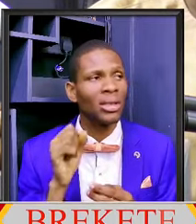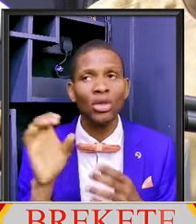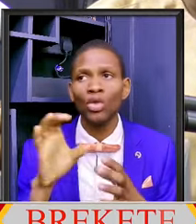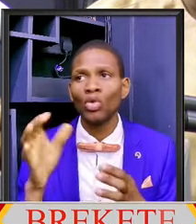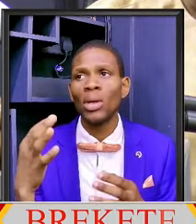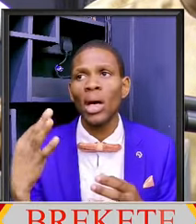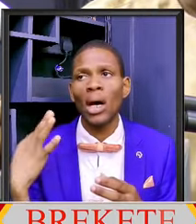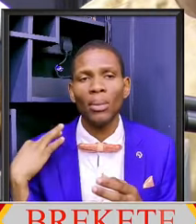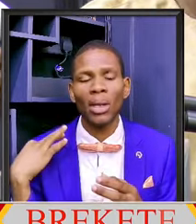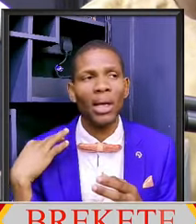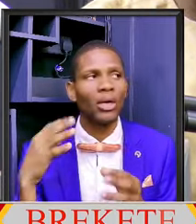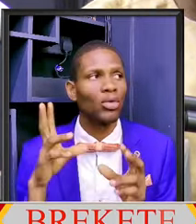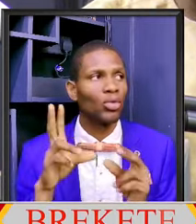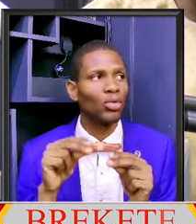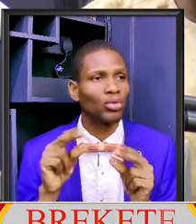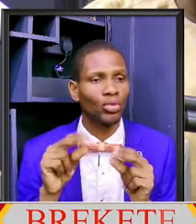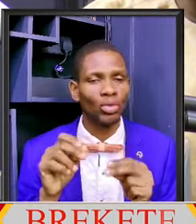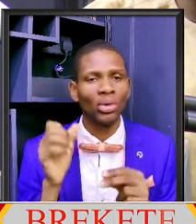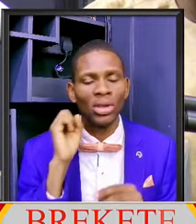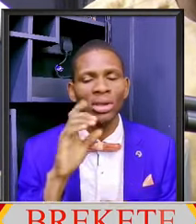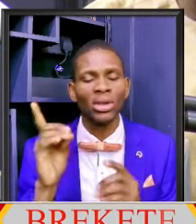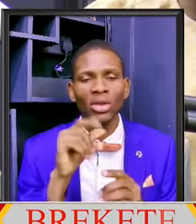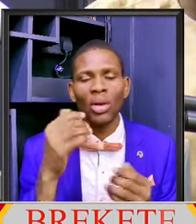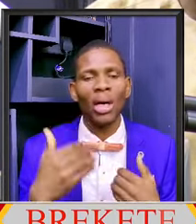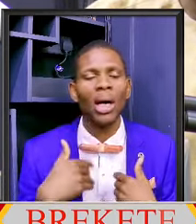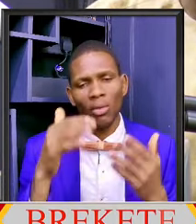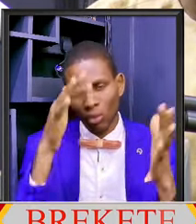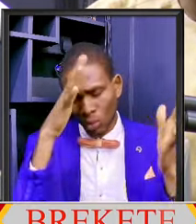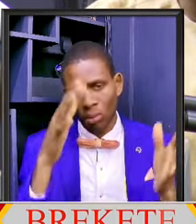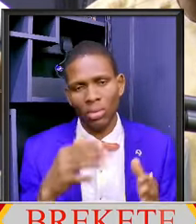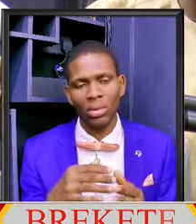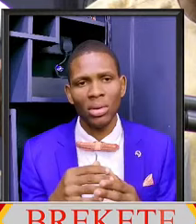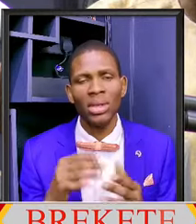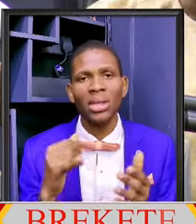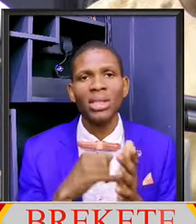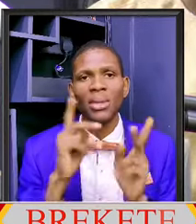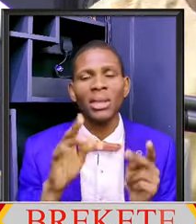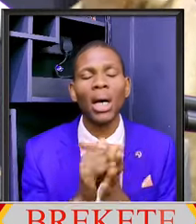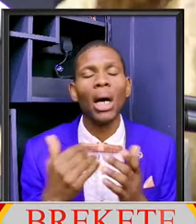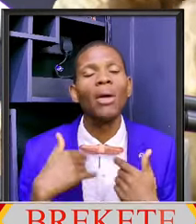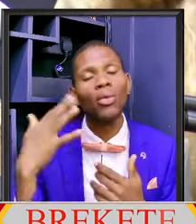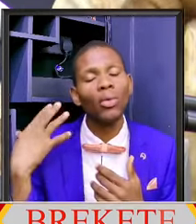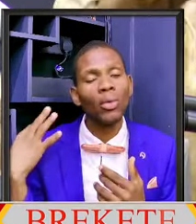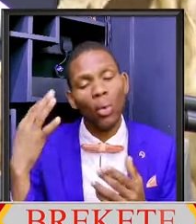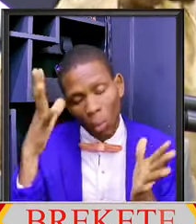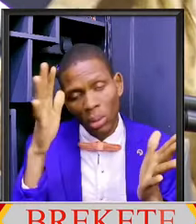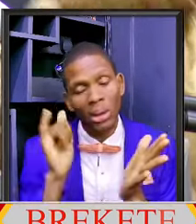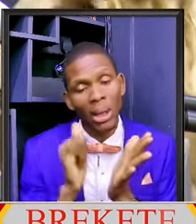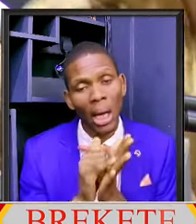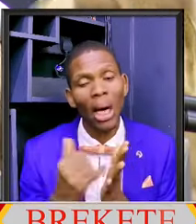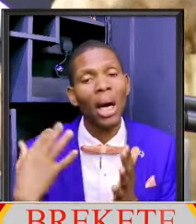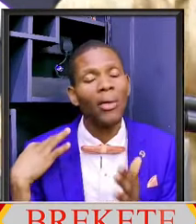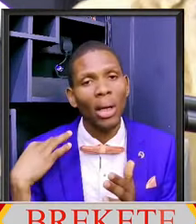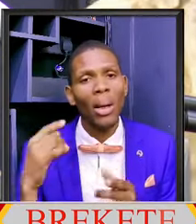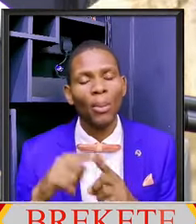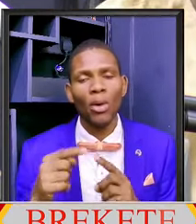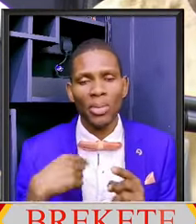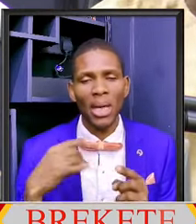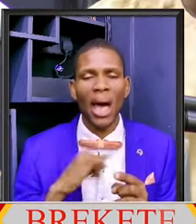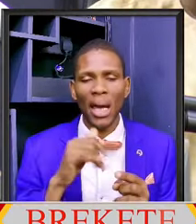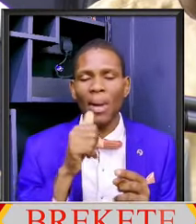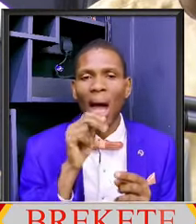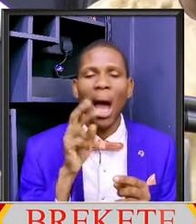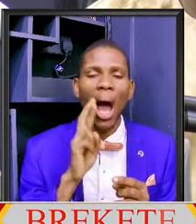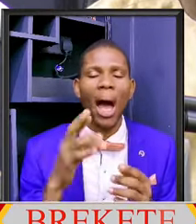Did you apply? No, sir. She not get hope. Now, person will get hope, they apply. But now me be her application